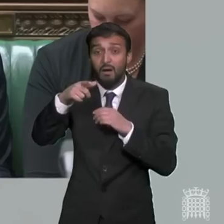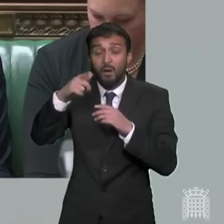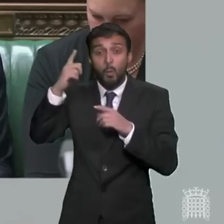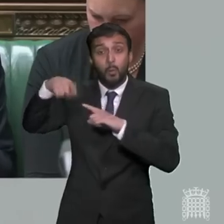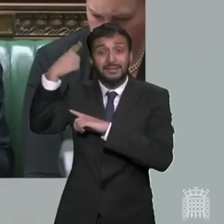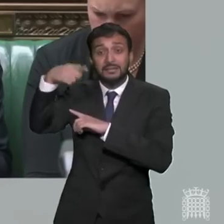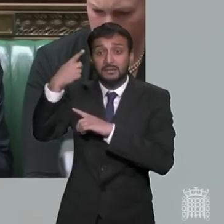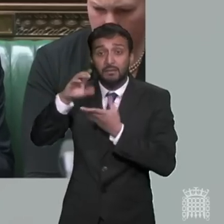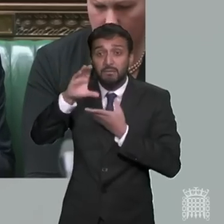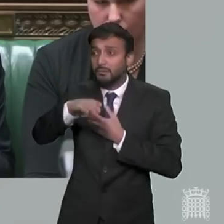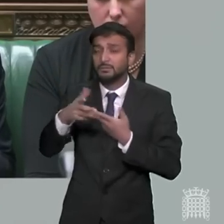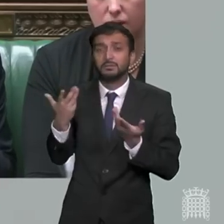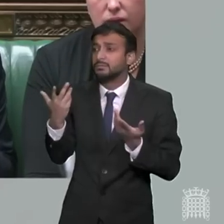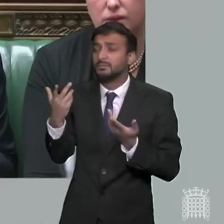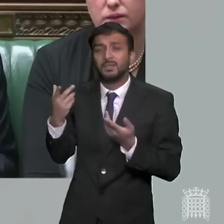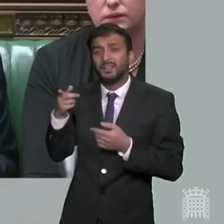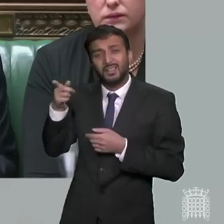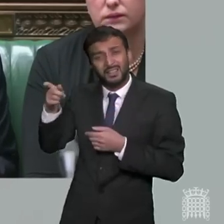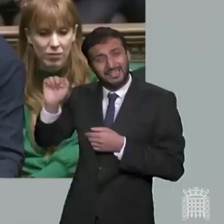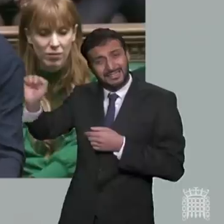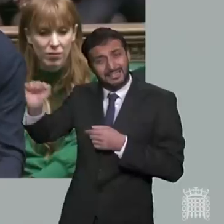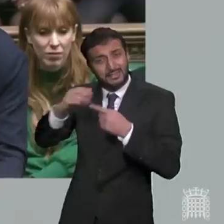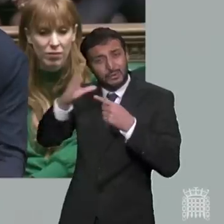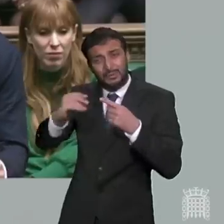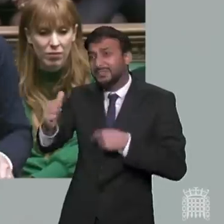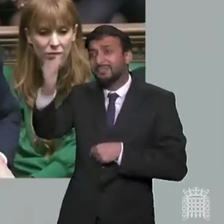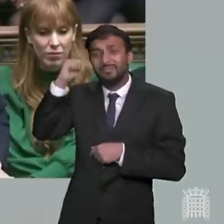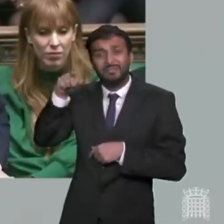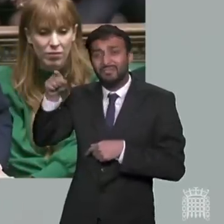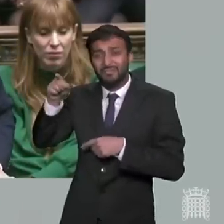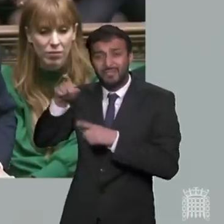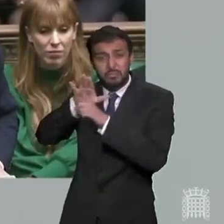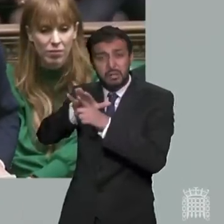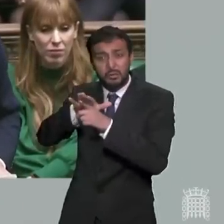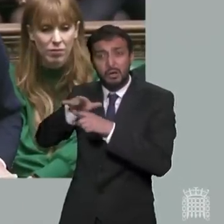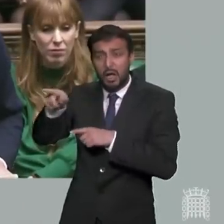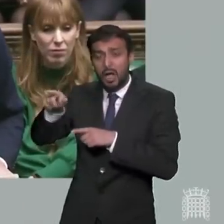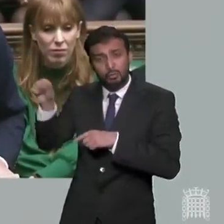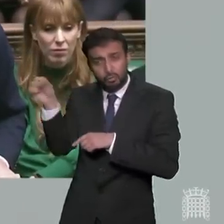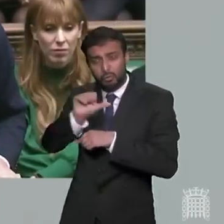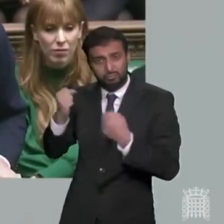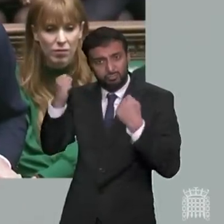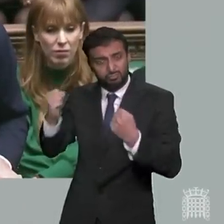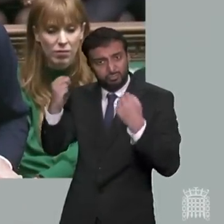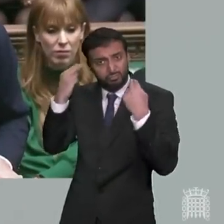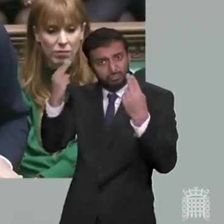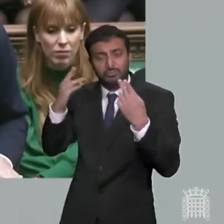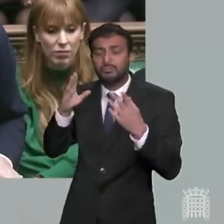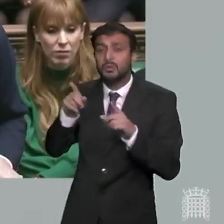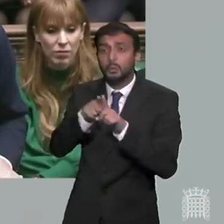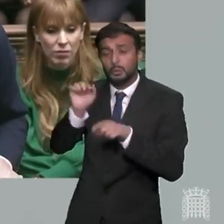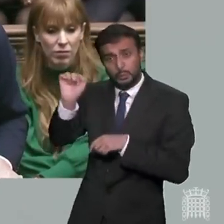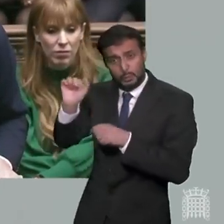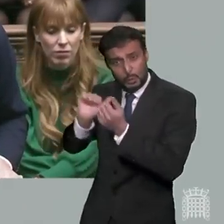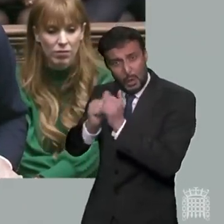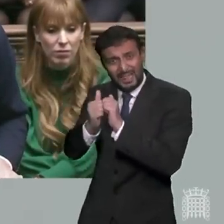in to his backbenchers? Now, Mr. Speaker, how did his colleague, Baroness Moan, end up with